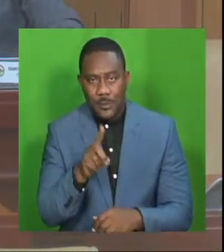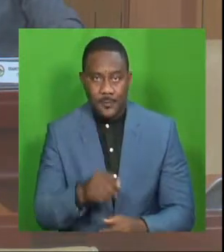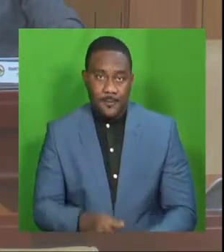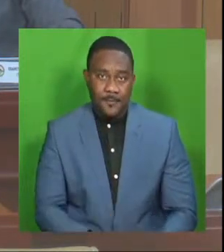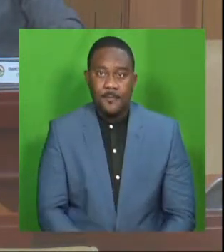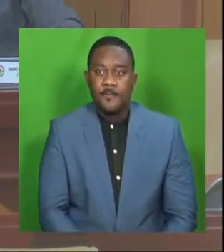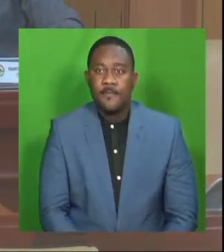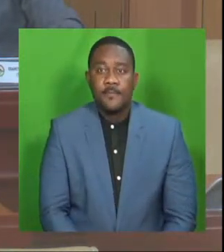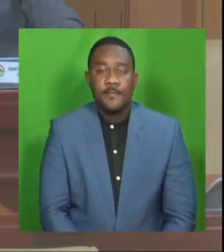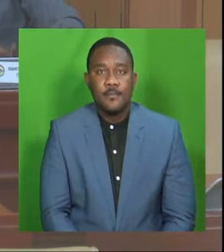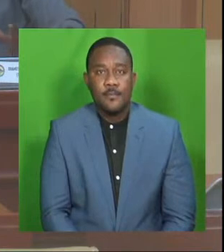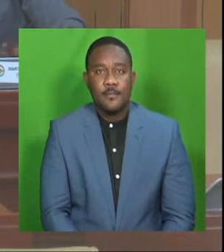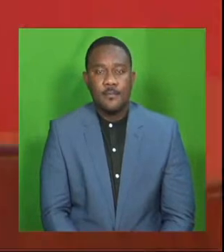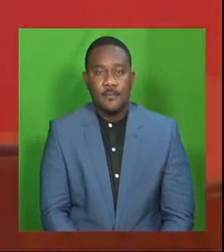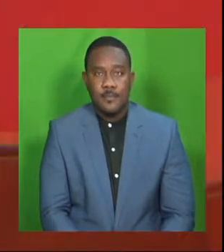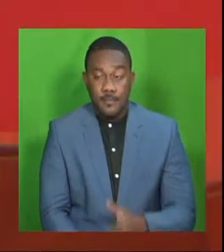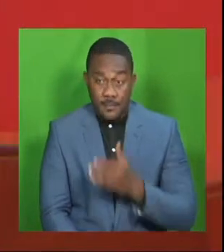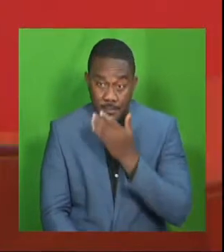Speaker.